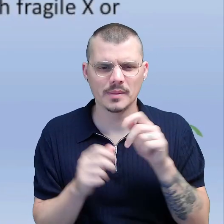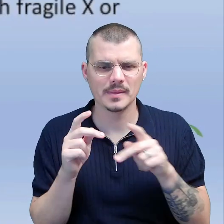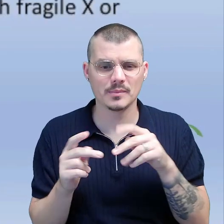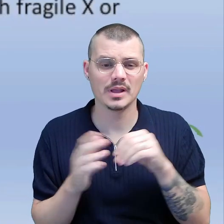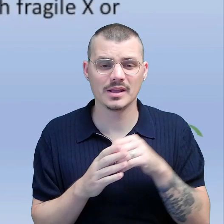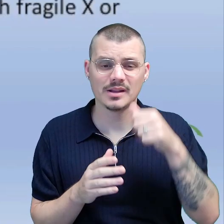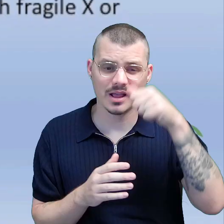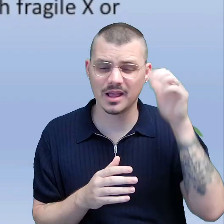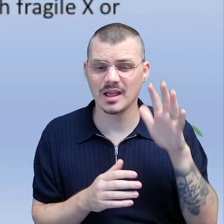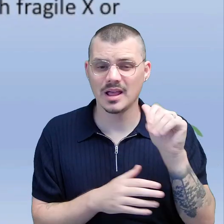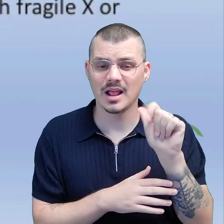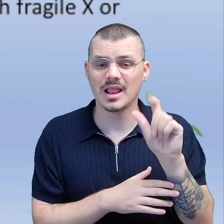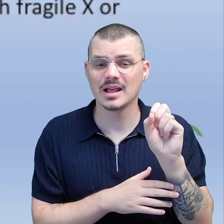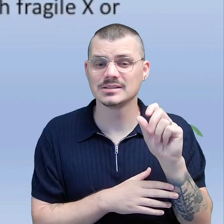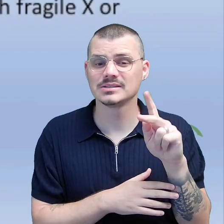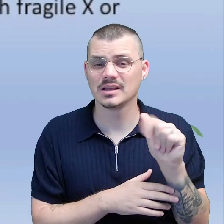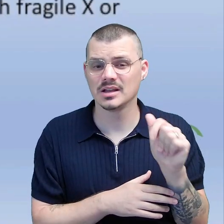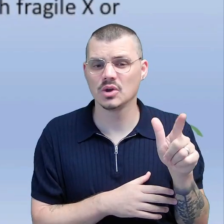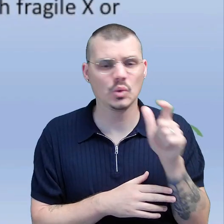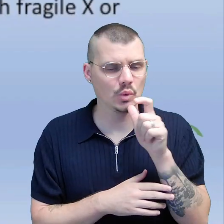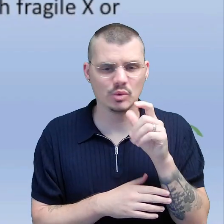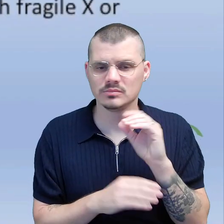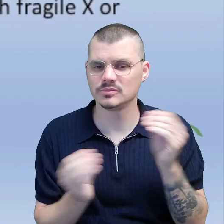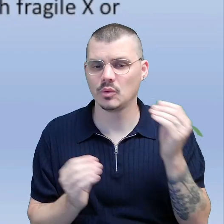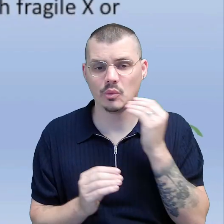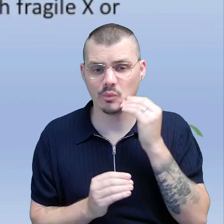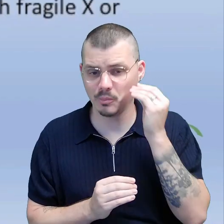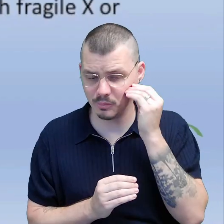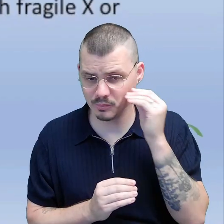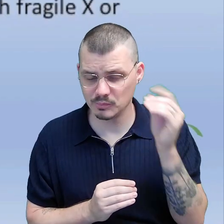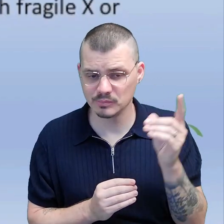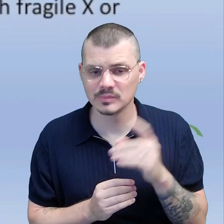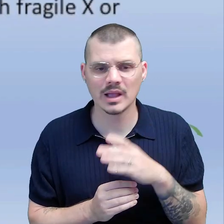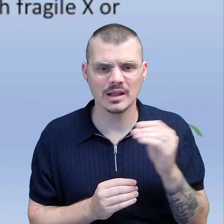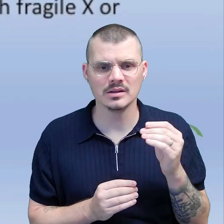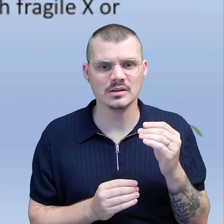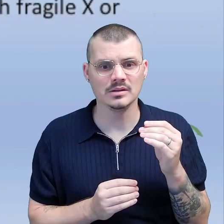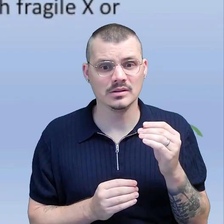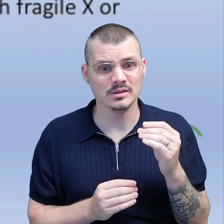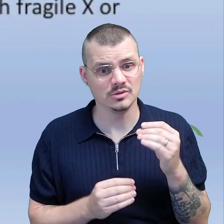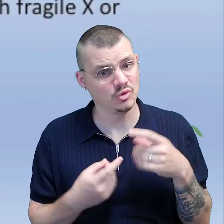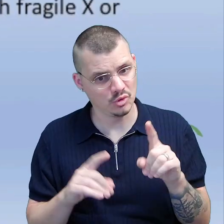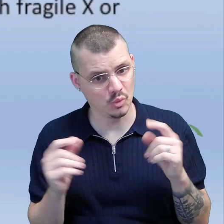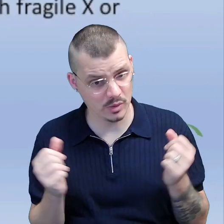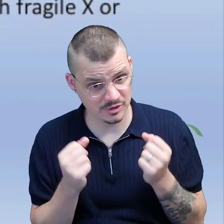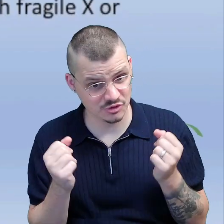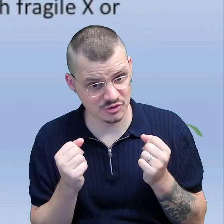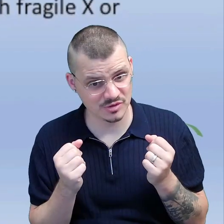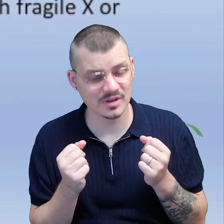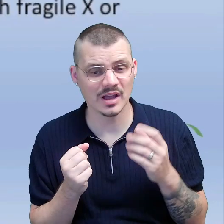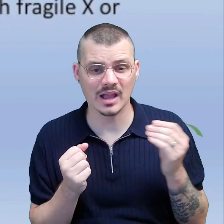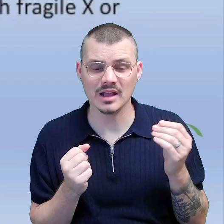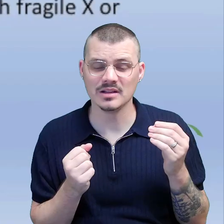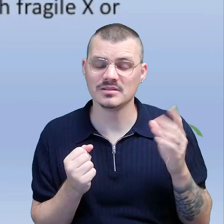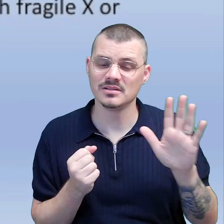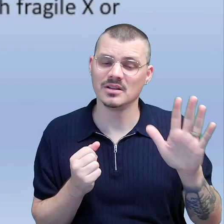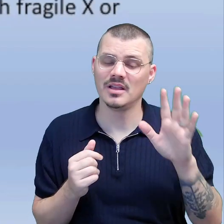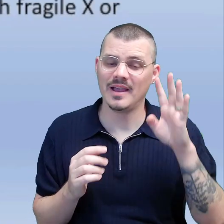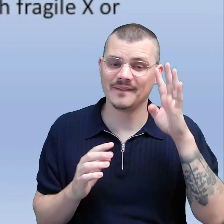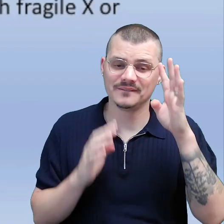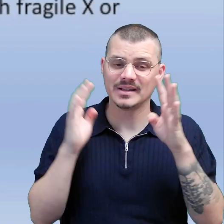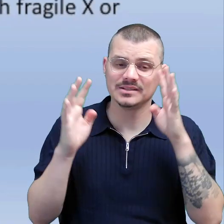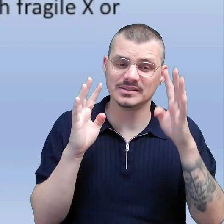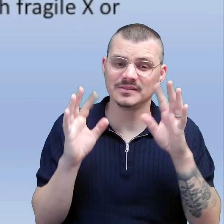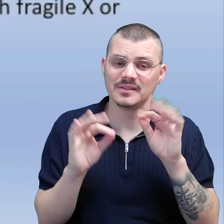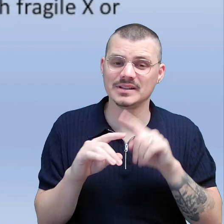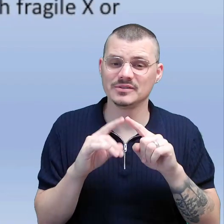with people in Alaska who were unhoused, and it was incredible in the winter. It was